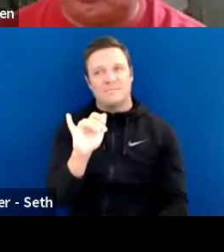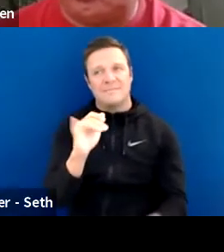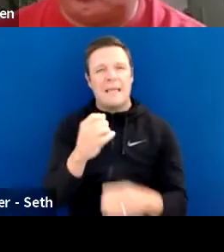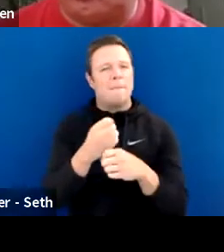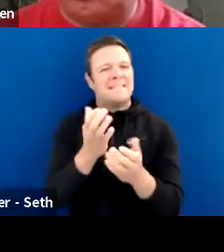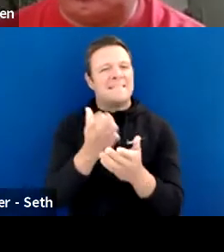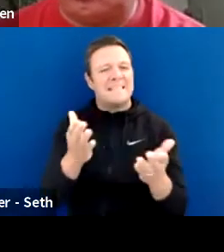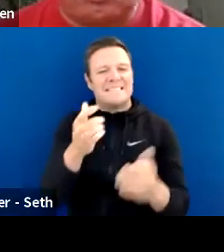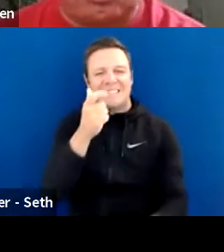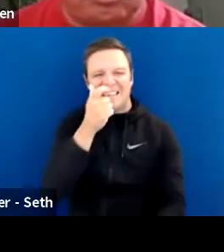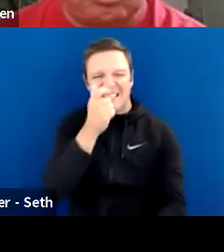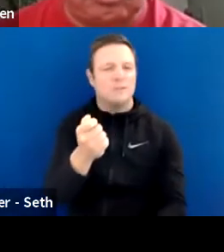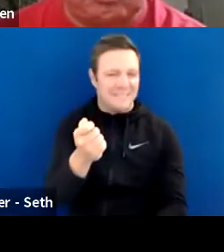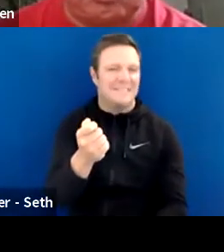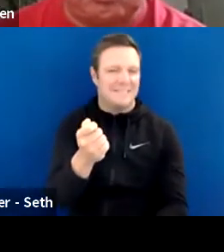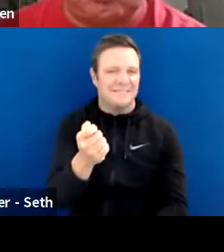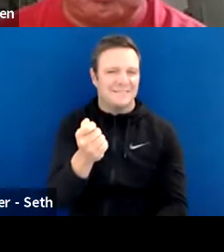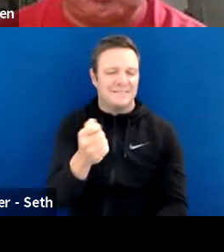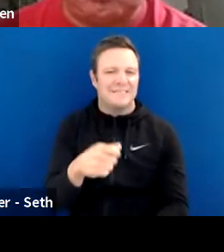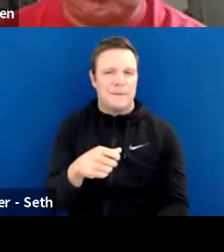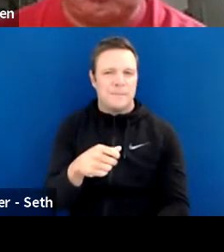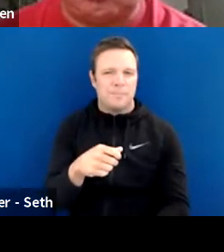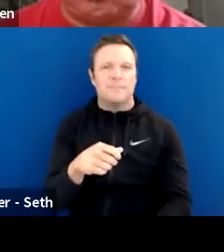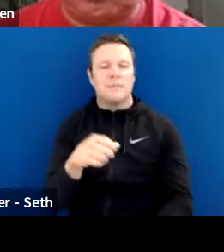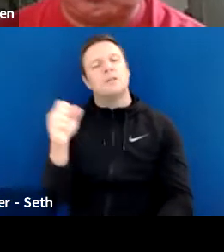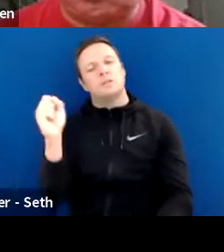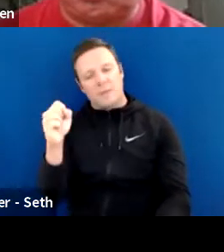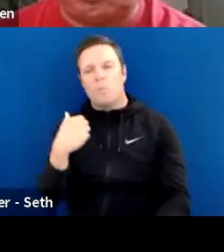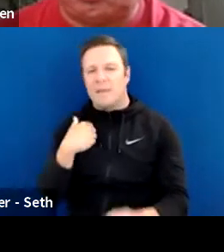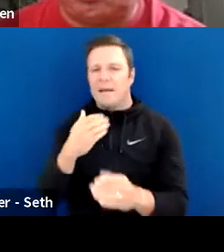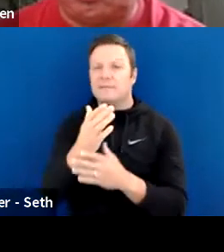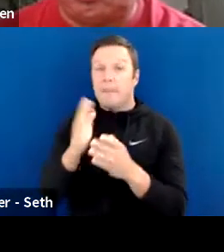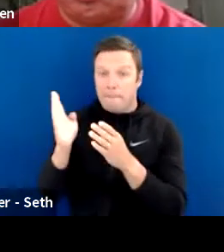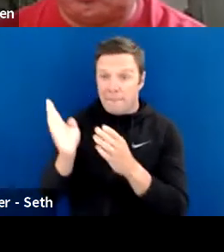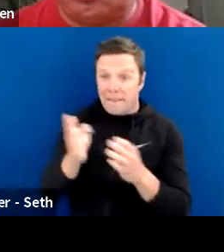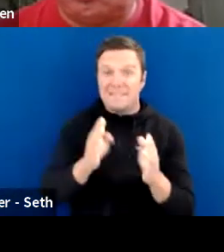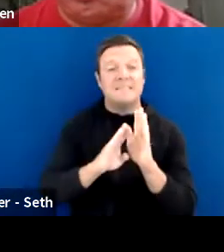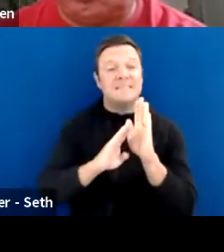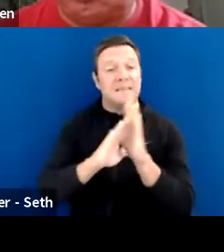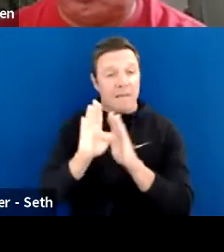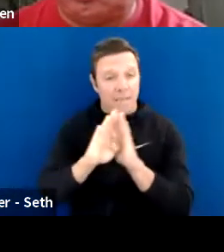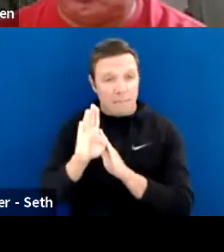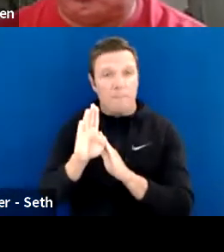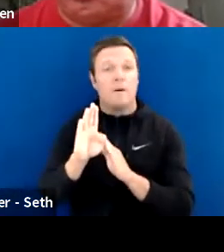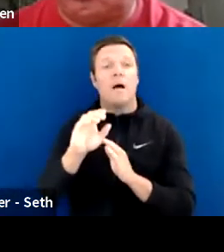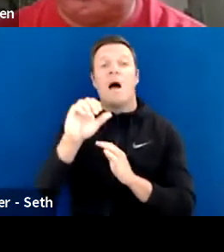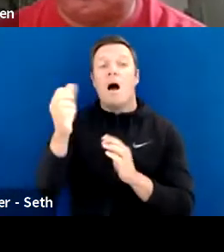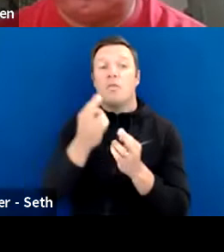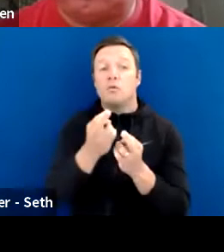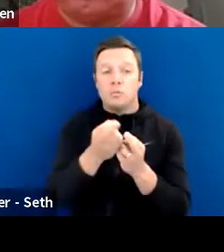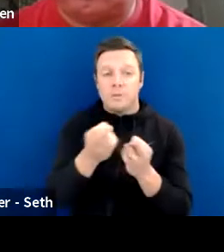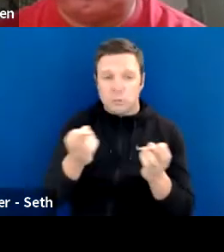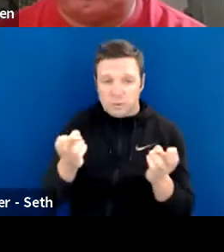interesting profession. So, yeah, we do have some plans for developing other resources.